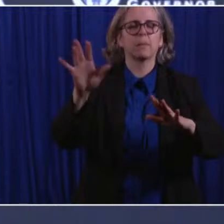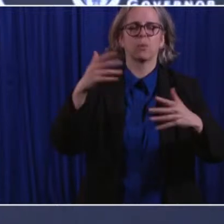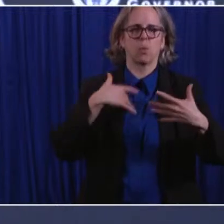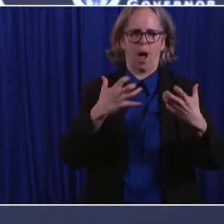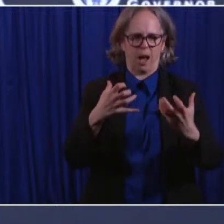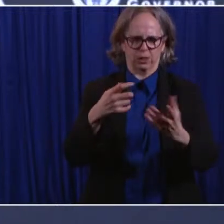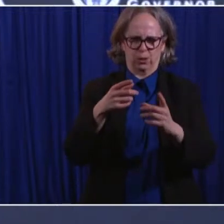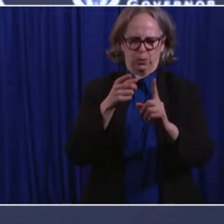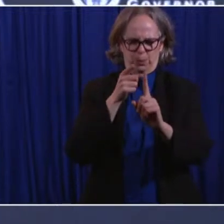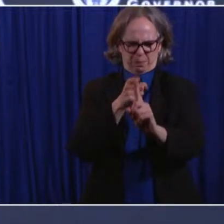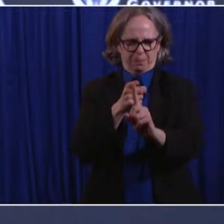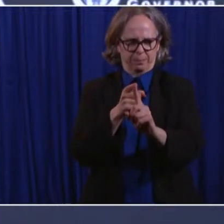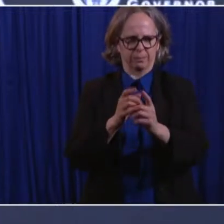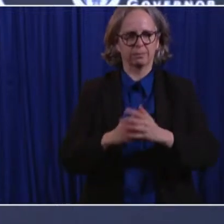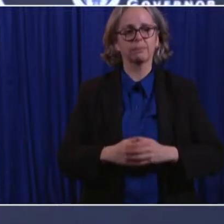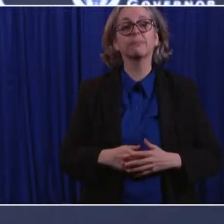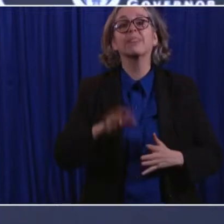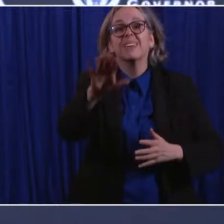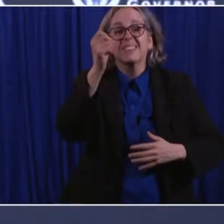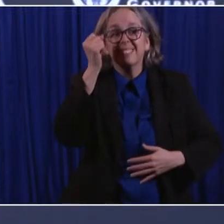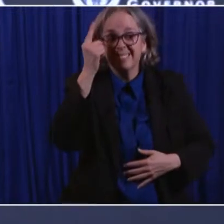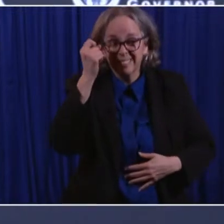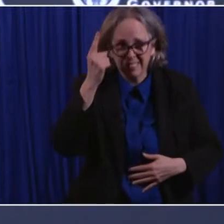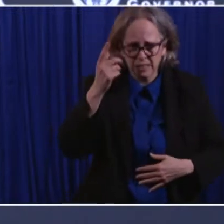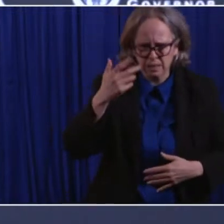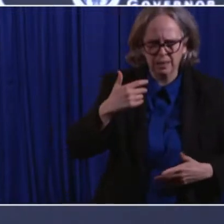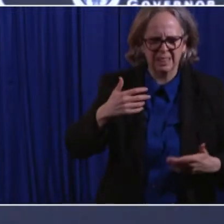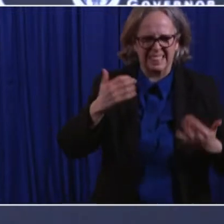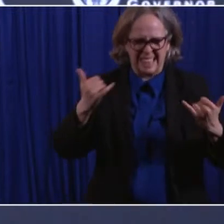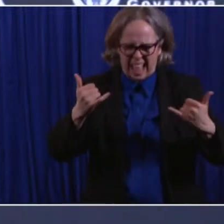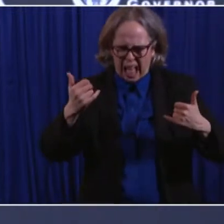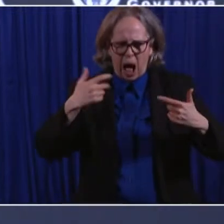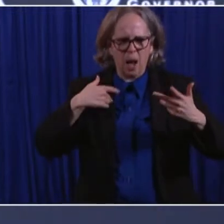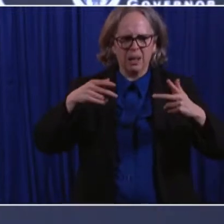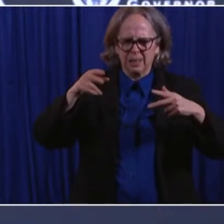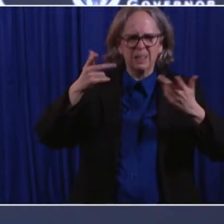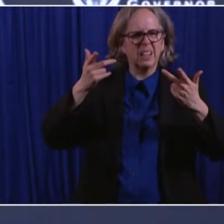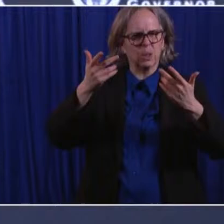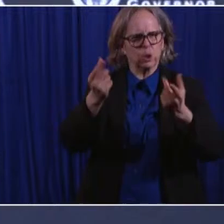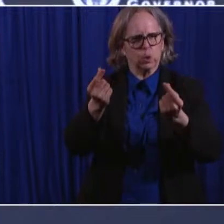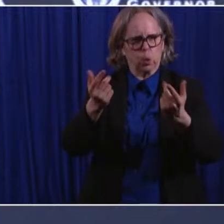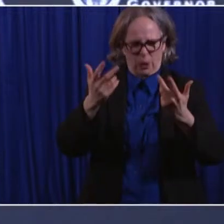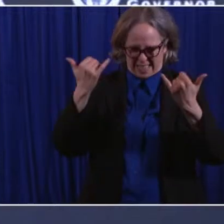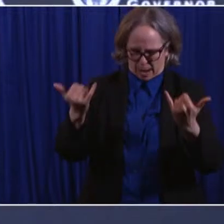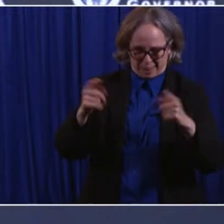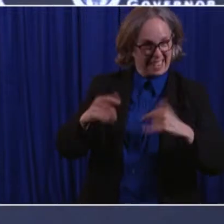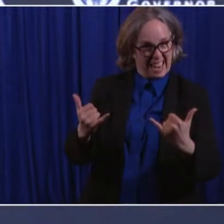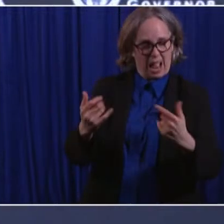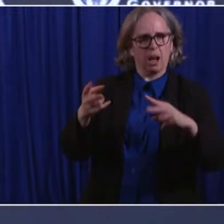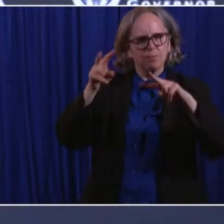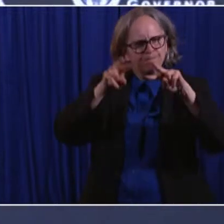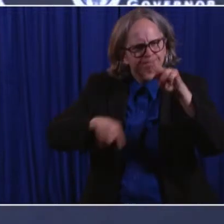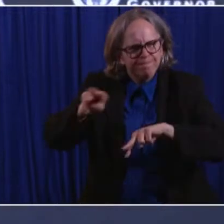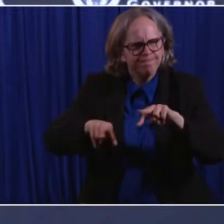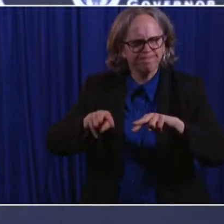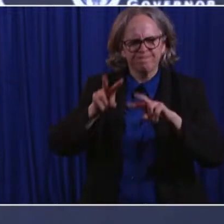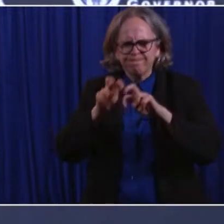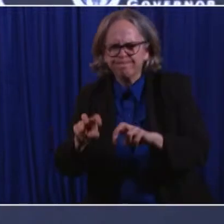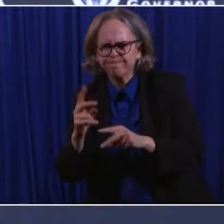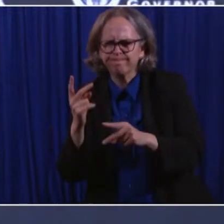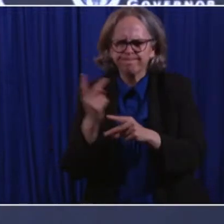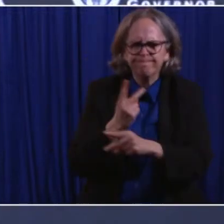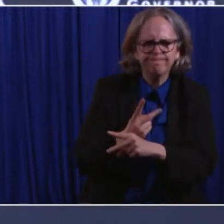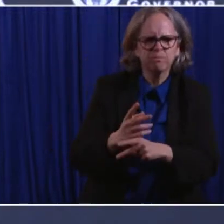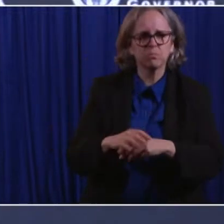we're taking a look at it. We're trying to analyze it. One of the concerns is the provision in there that